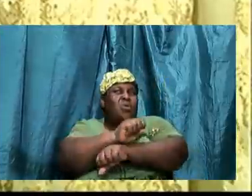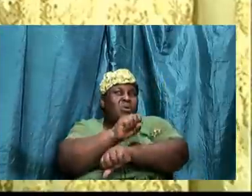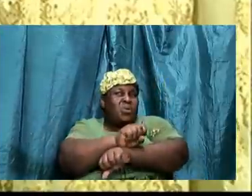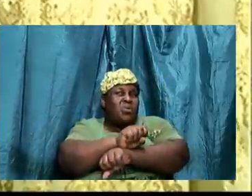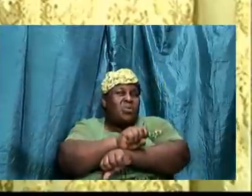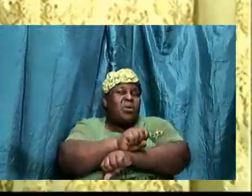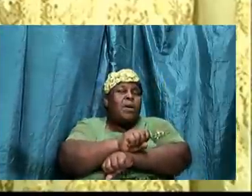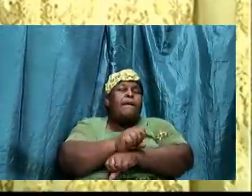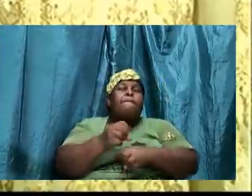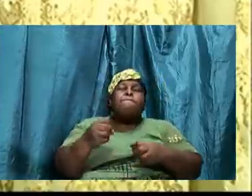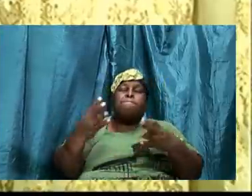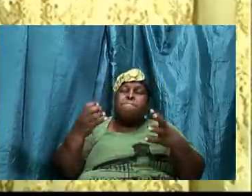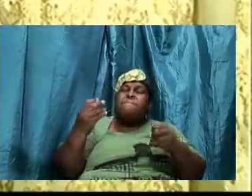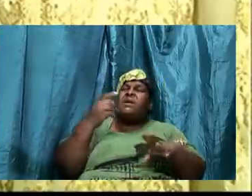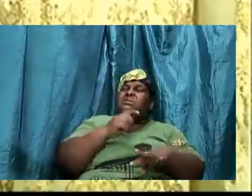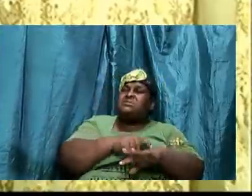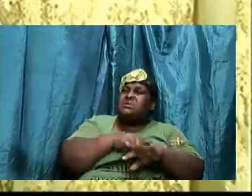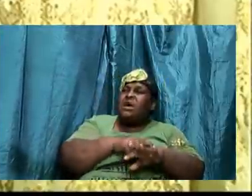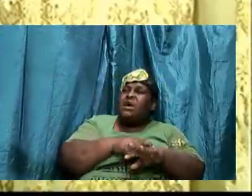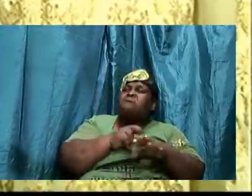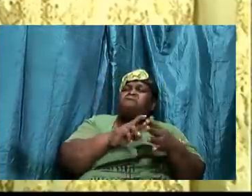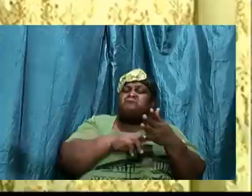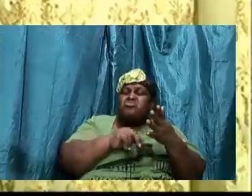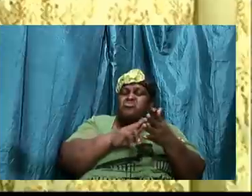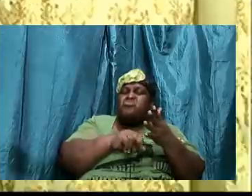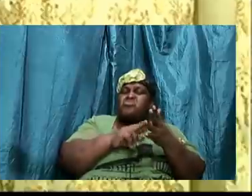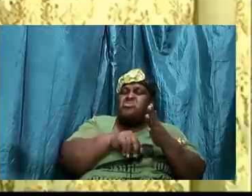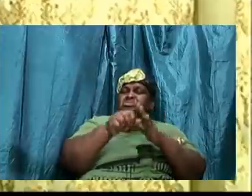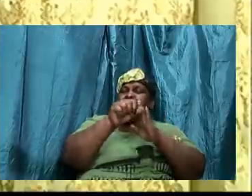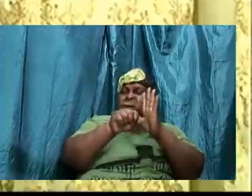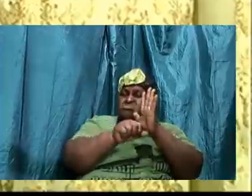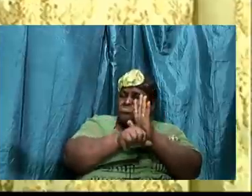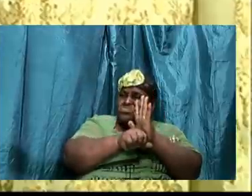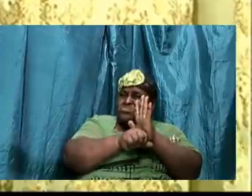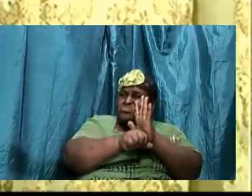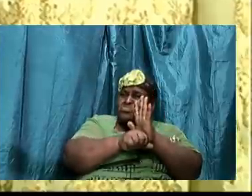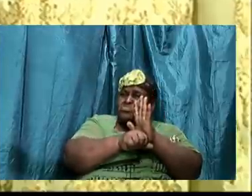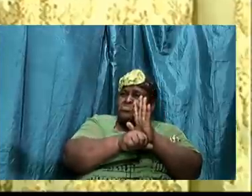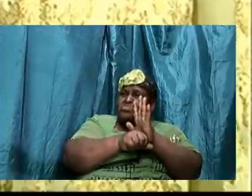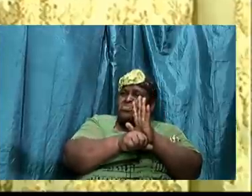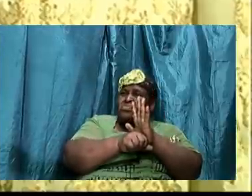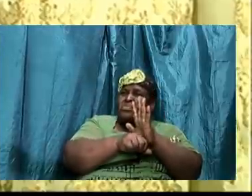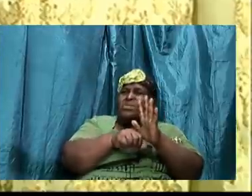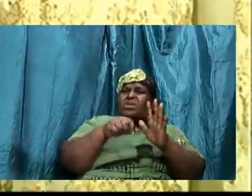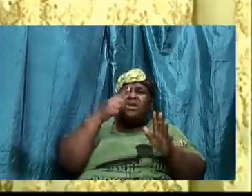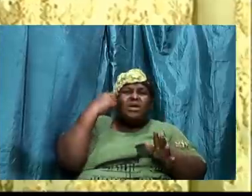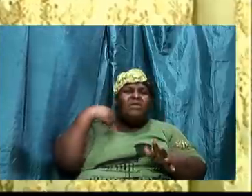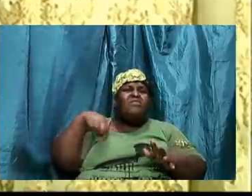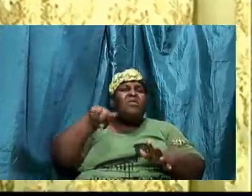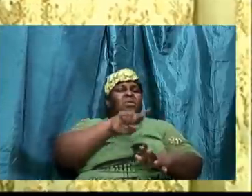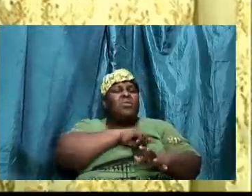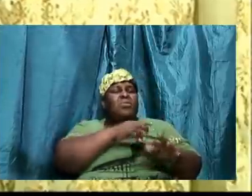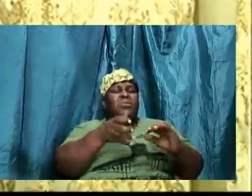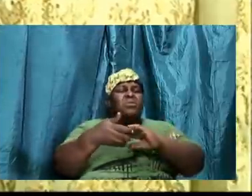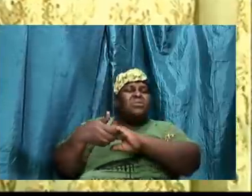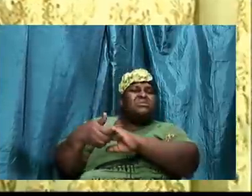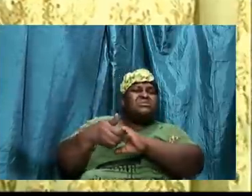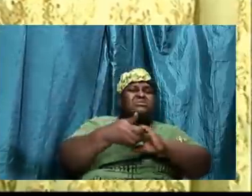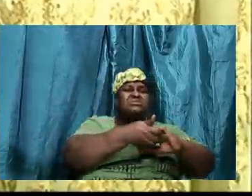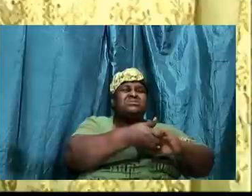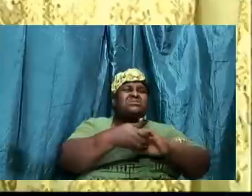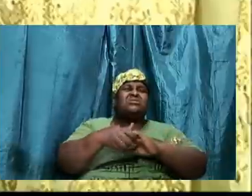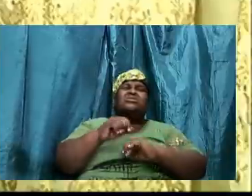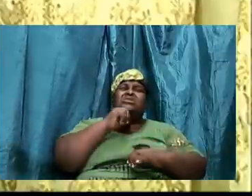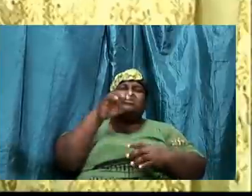we read the scripture in the book of Ephesians chapter 12, for we wrestle not against flesh and blood,